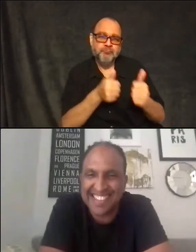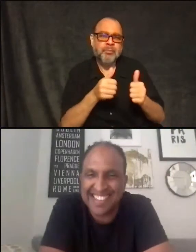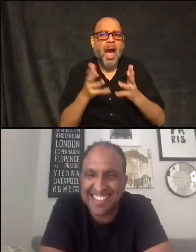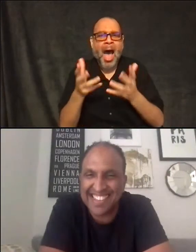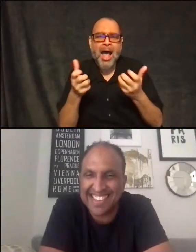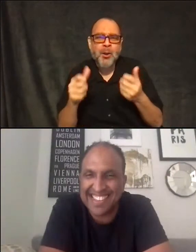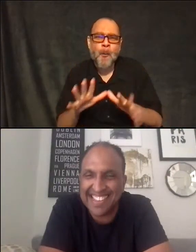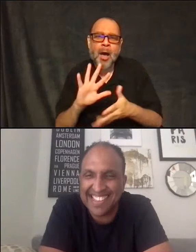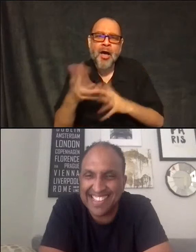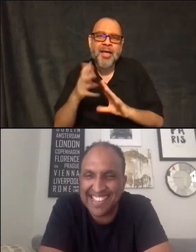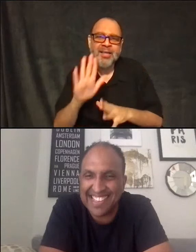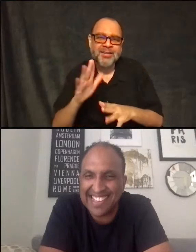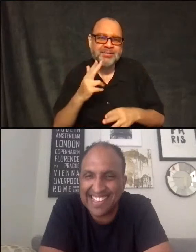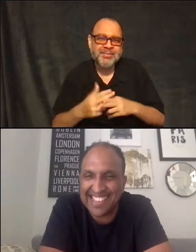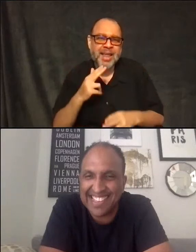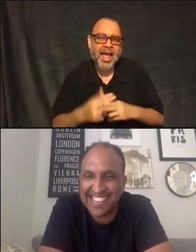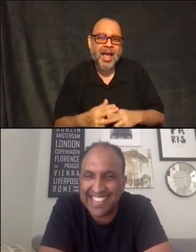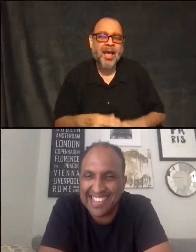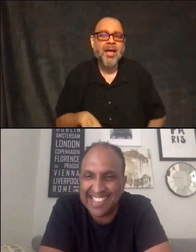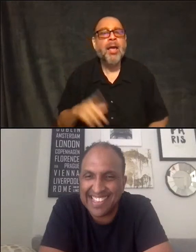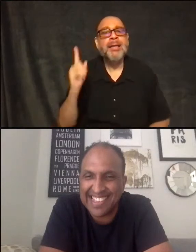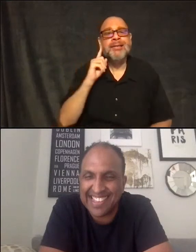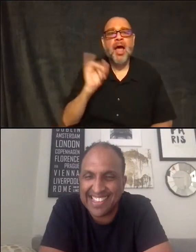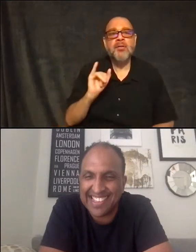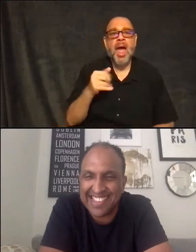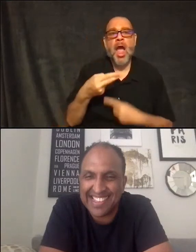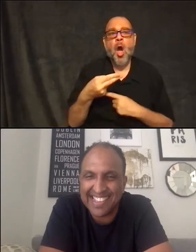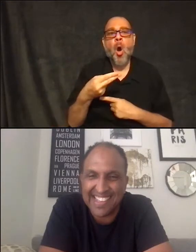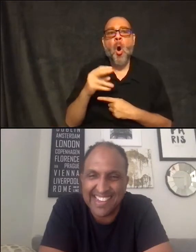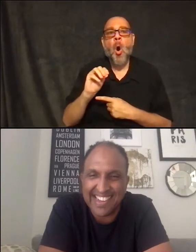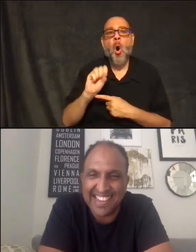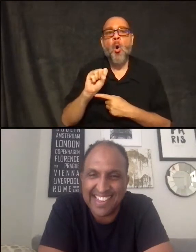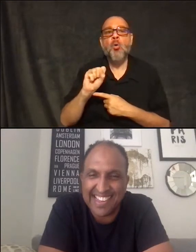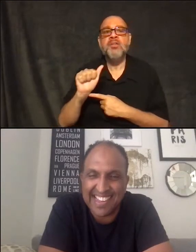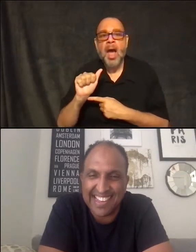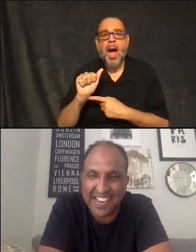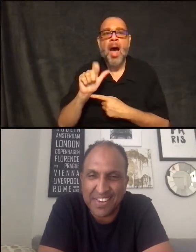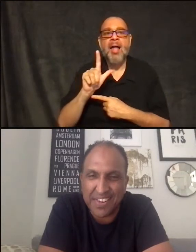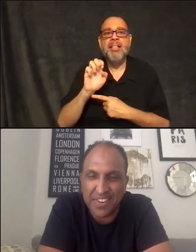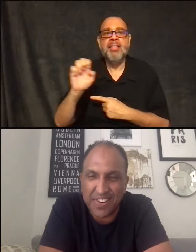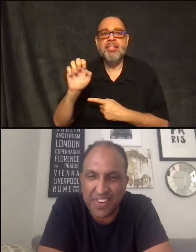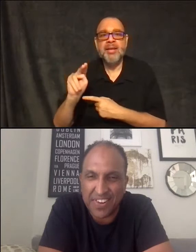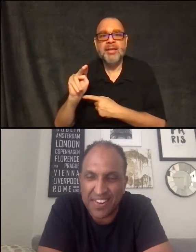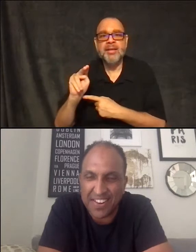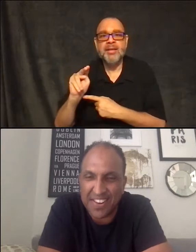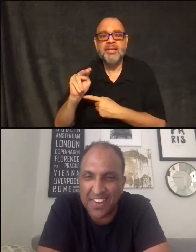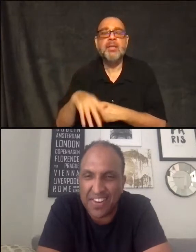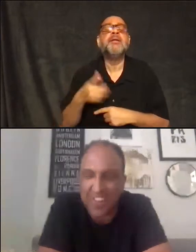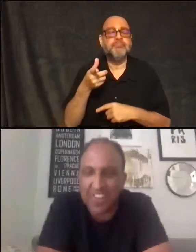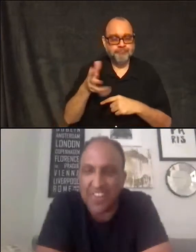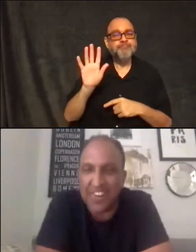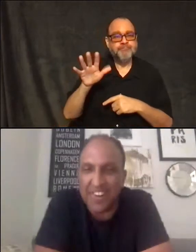Joselin? Joselin. So sorry. Because it's such an issue, I've come up with an easy